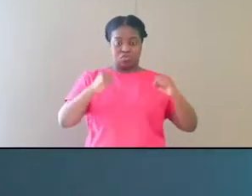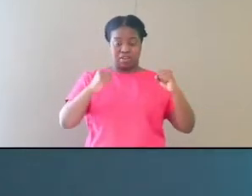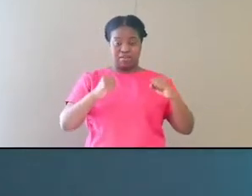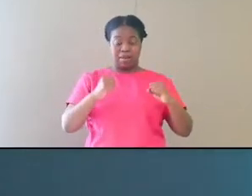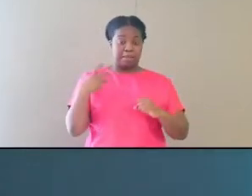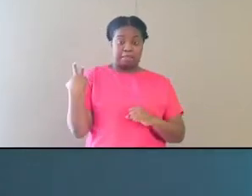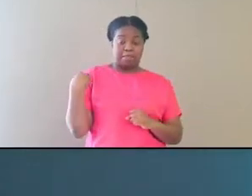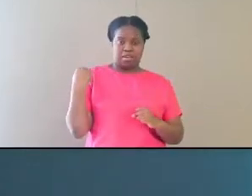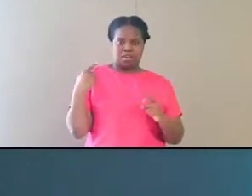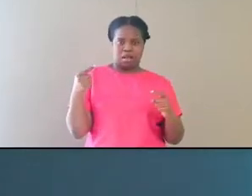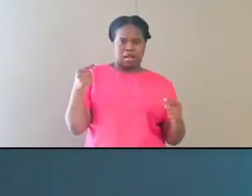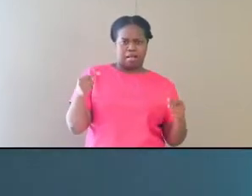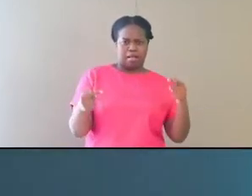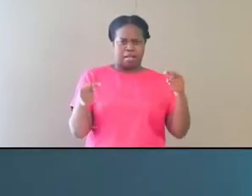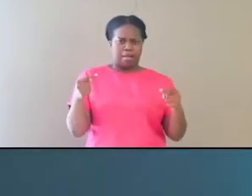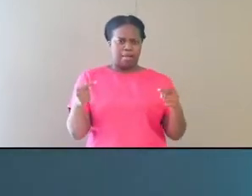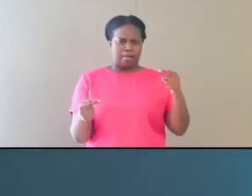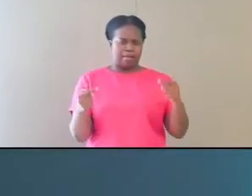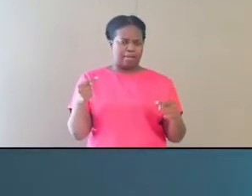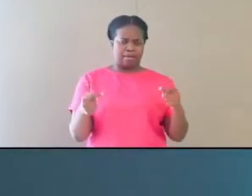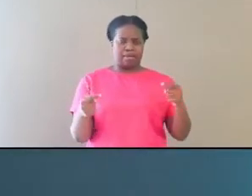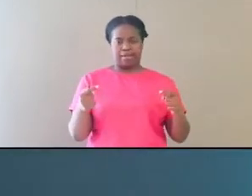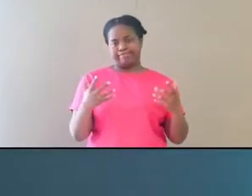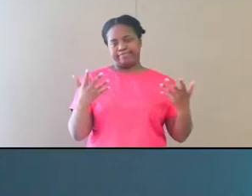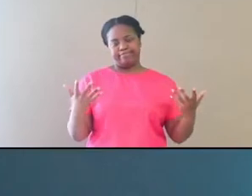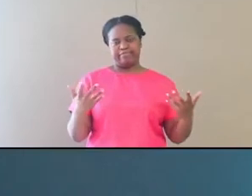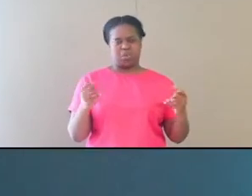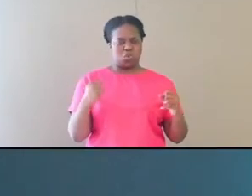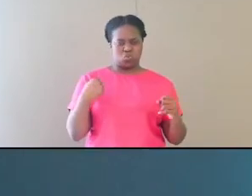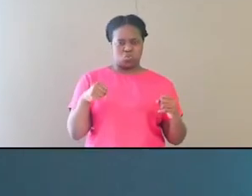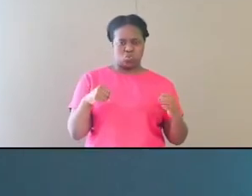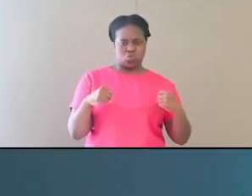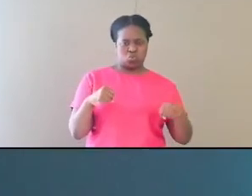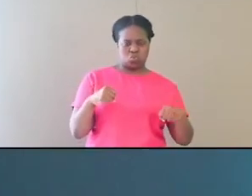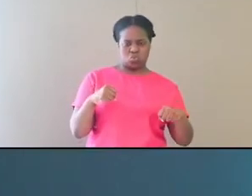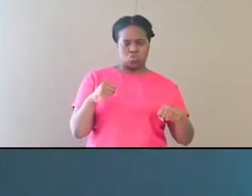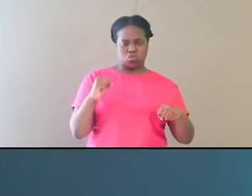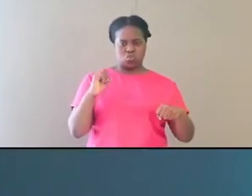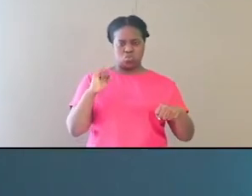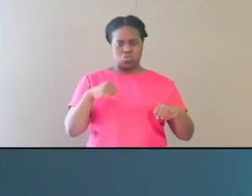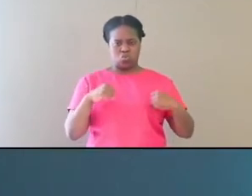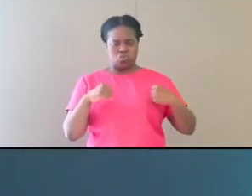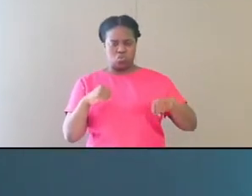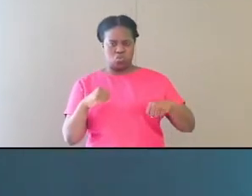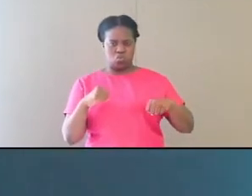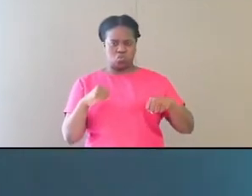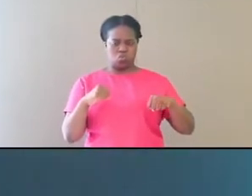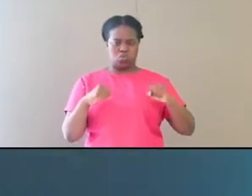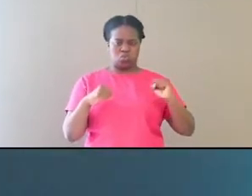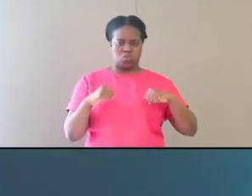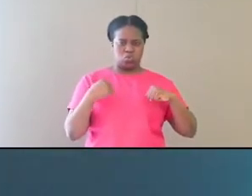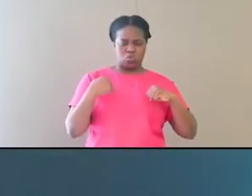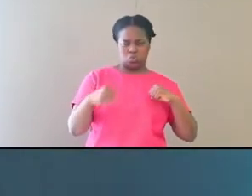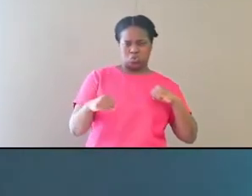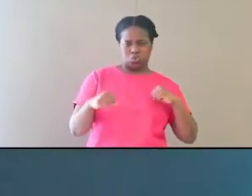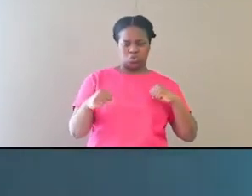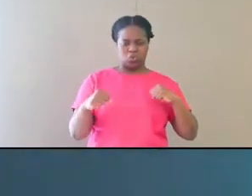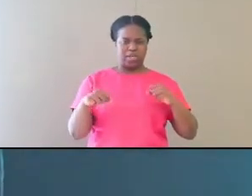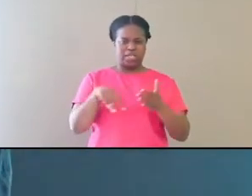ministers, while dancing with each other, don't agree, can't find the same, you know, rhythm,